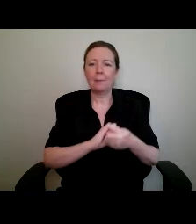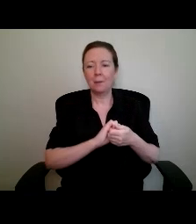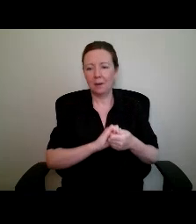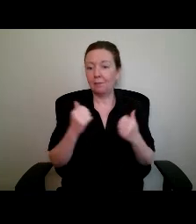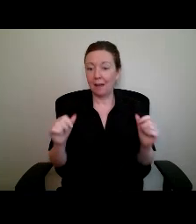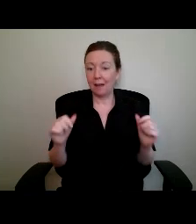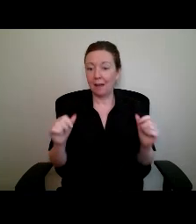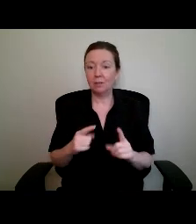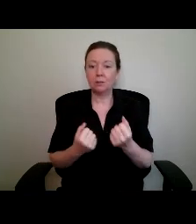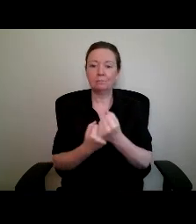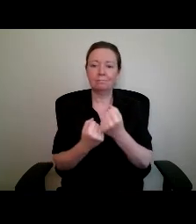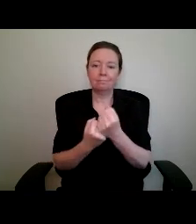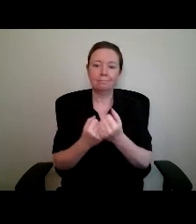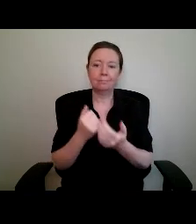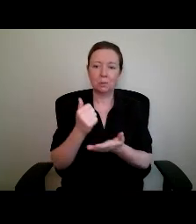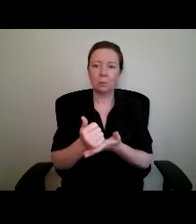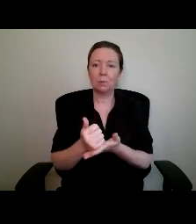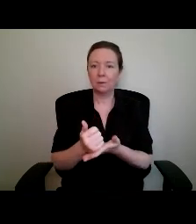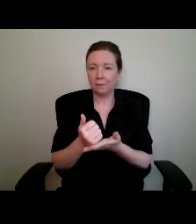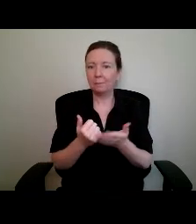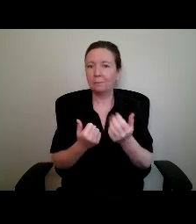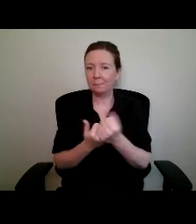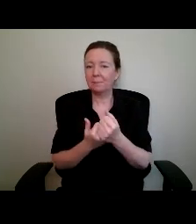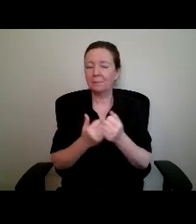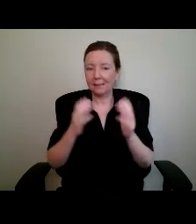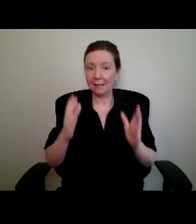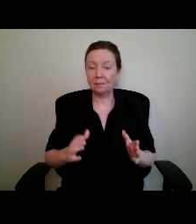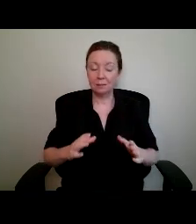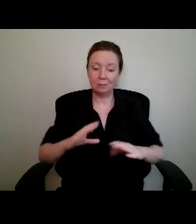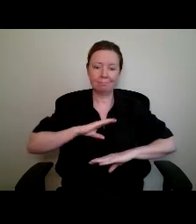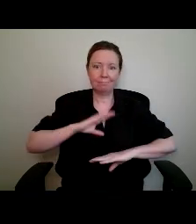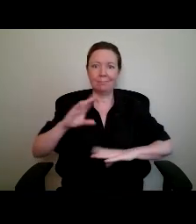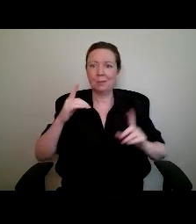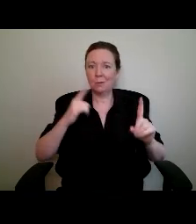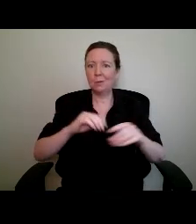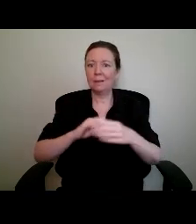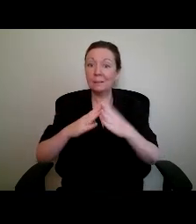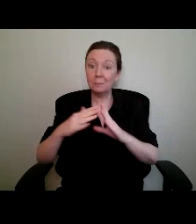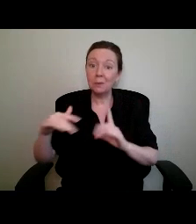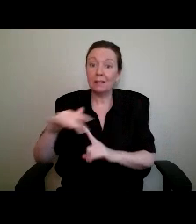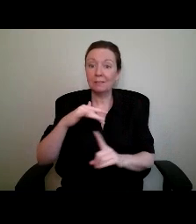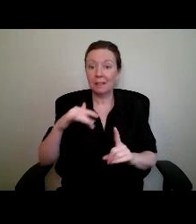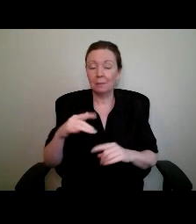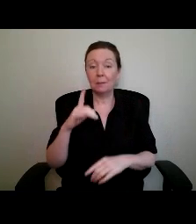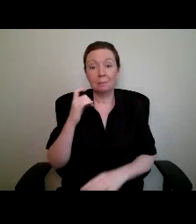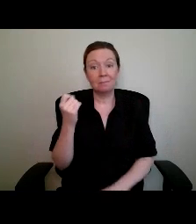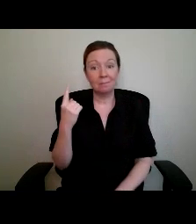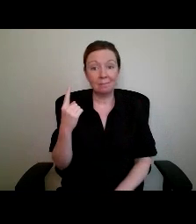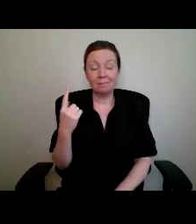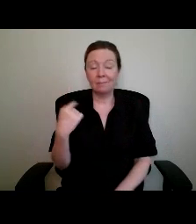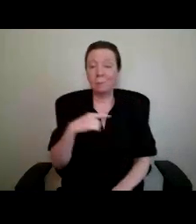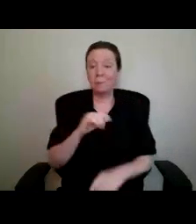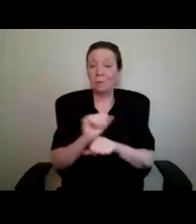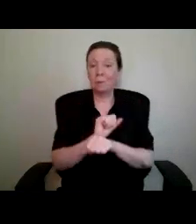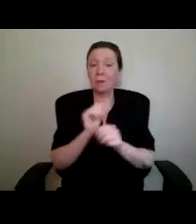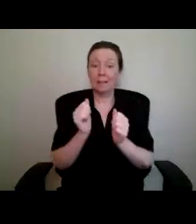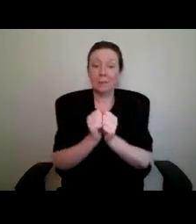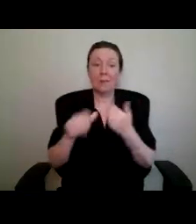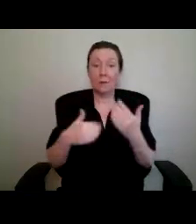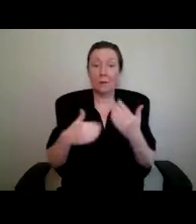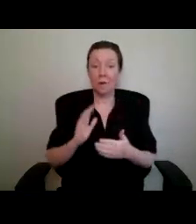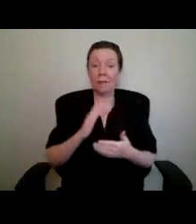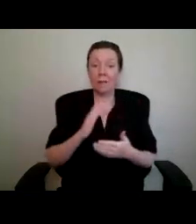to support the individual to meet their job goal in that community environment, because we're working with all of our